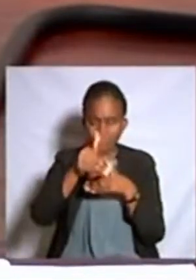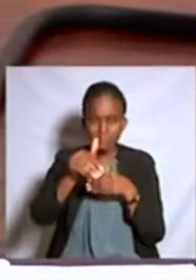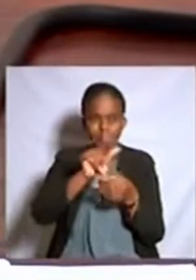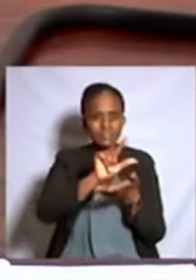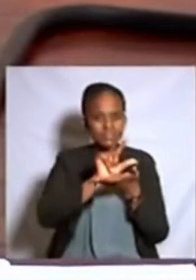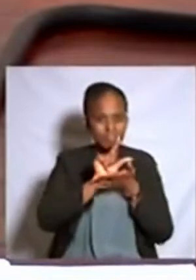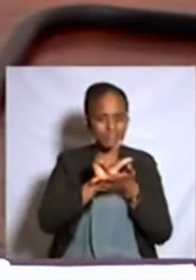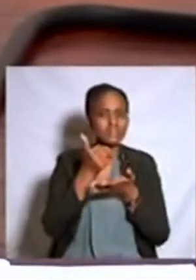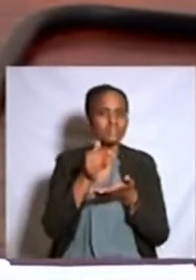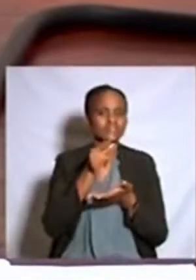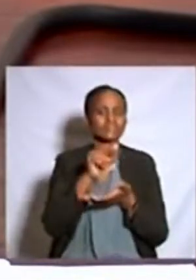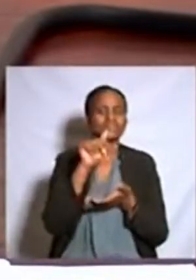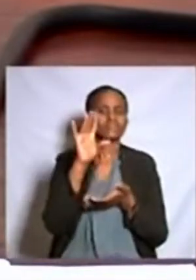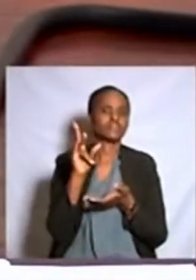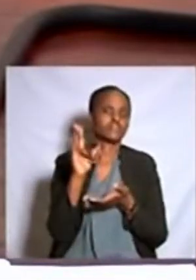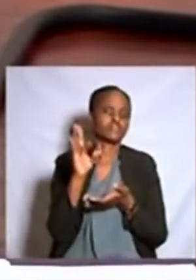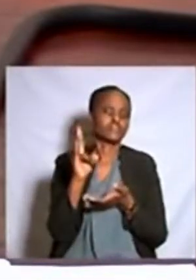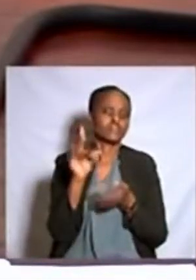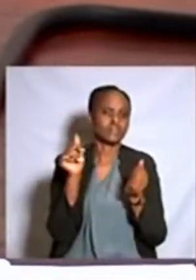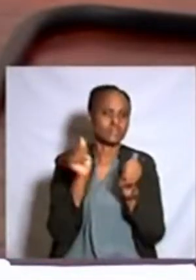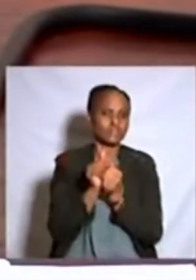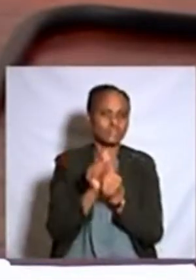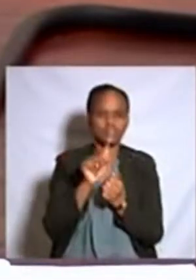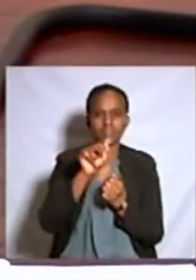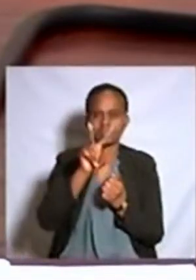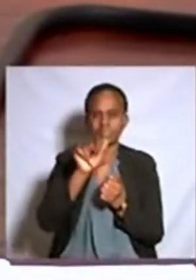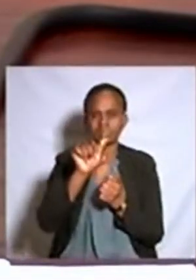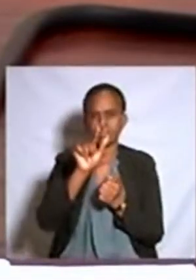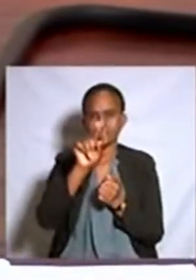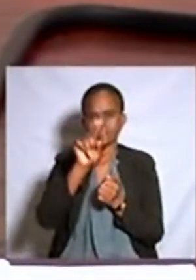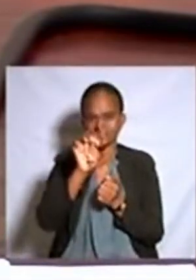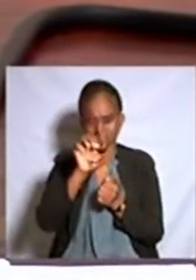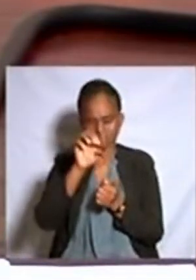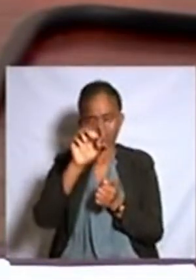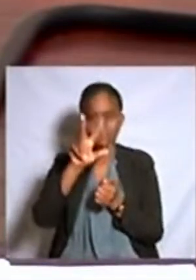at 17, with a value of